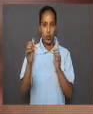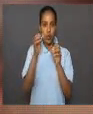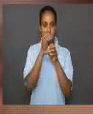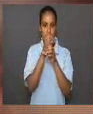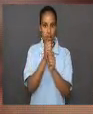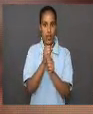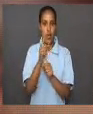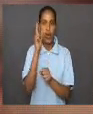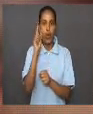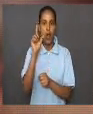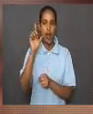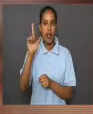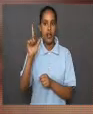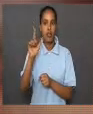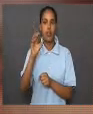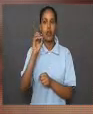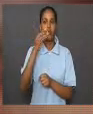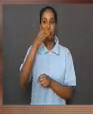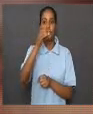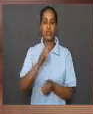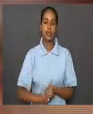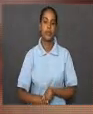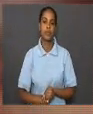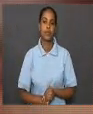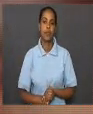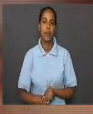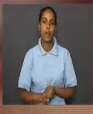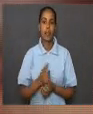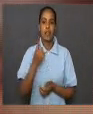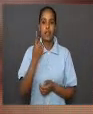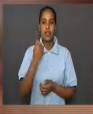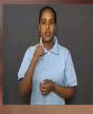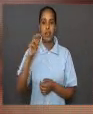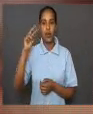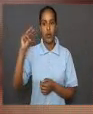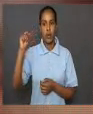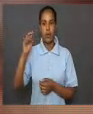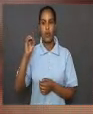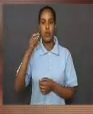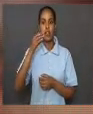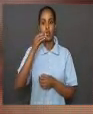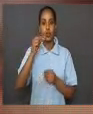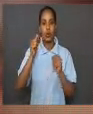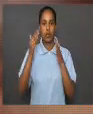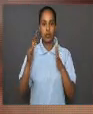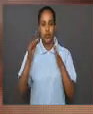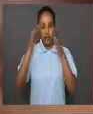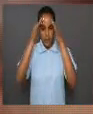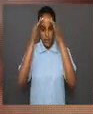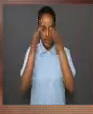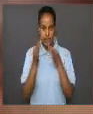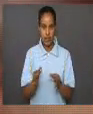in 1 liter of solution. The normality of a solution can be